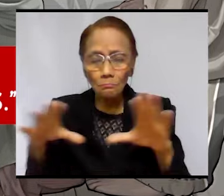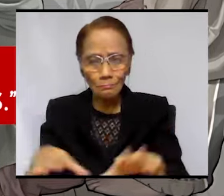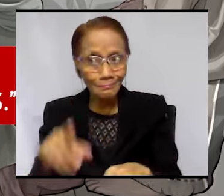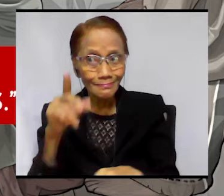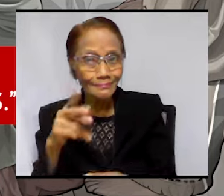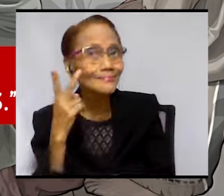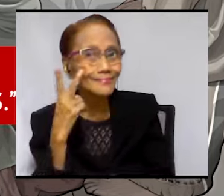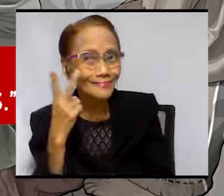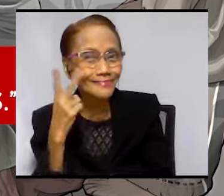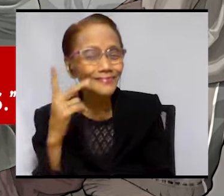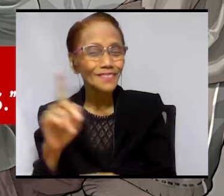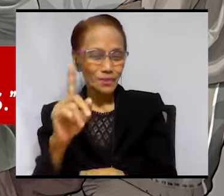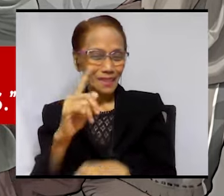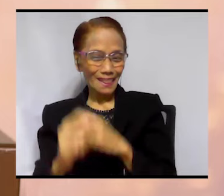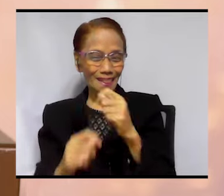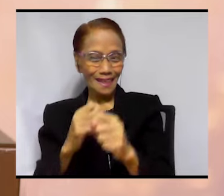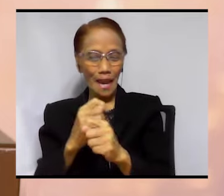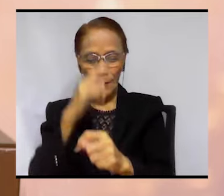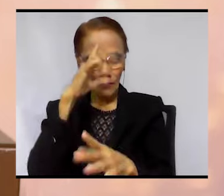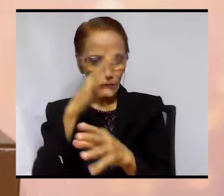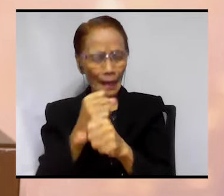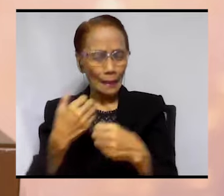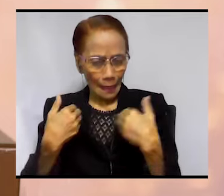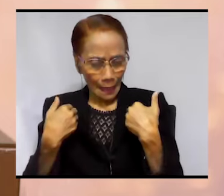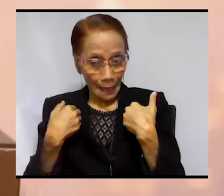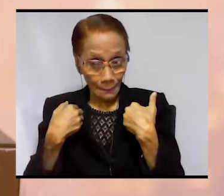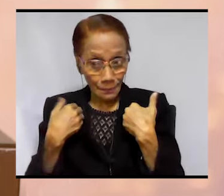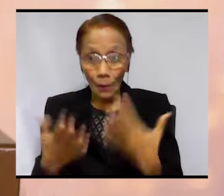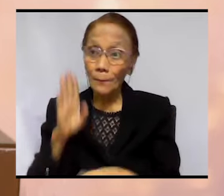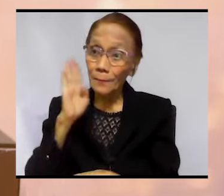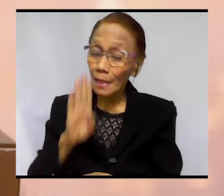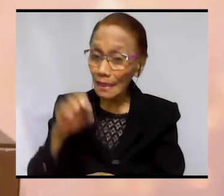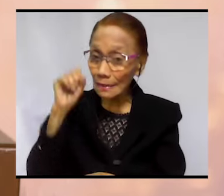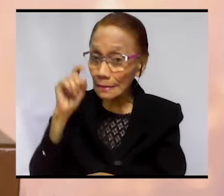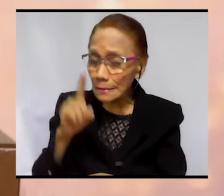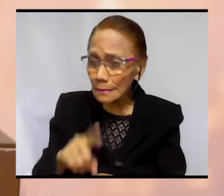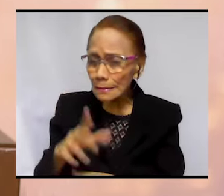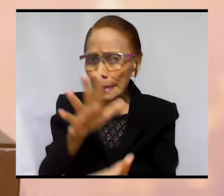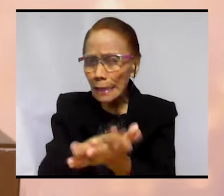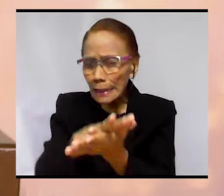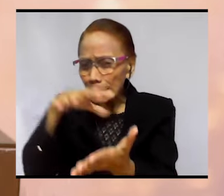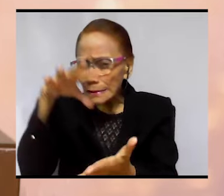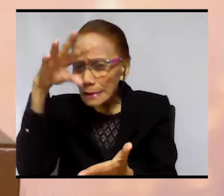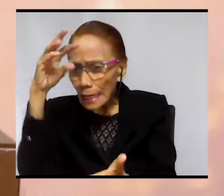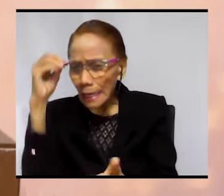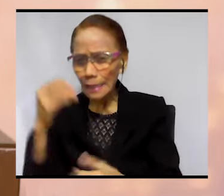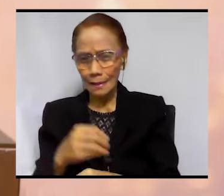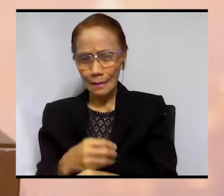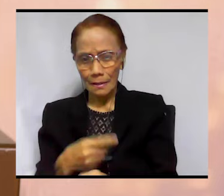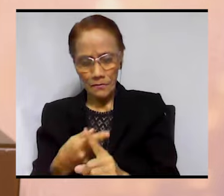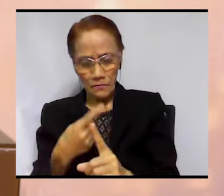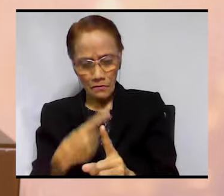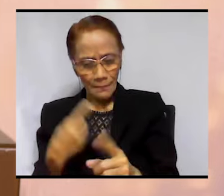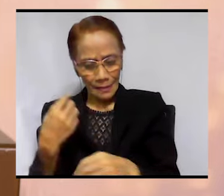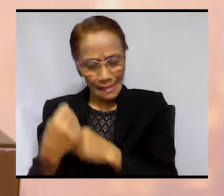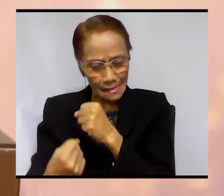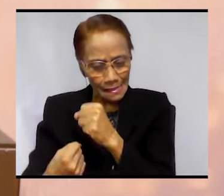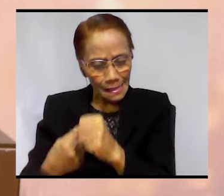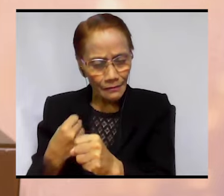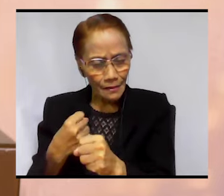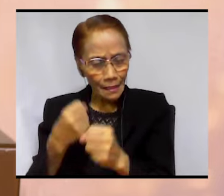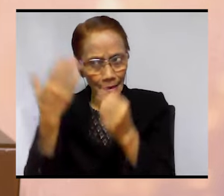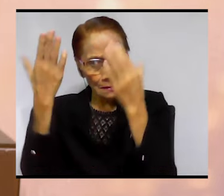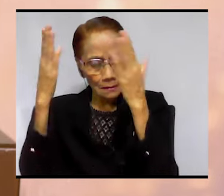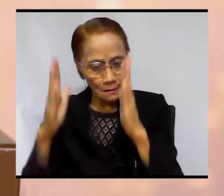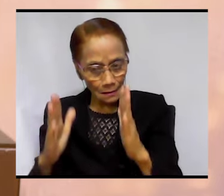of faith I have. My dear brothers and sisters, let us learn from this suffering servant